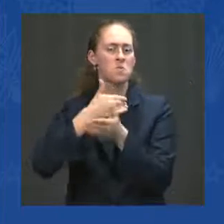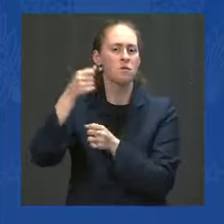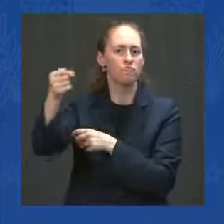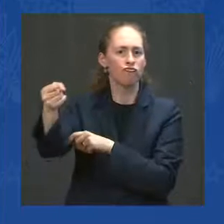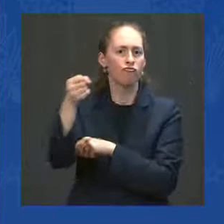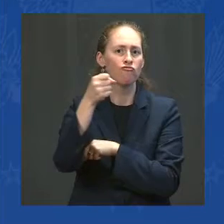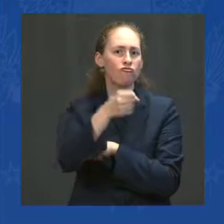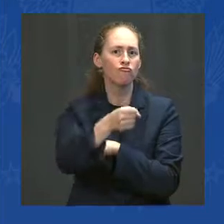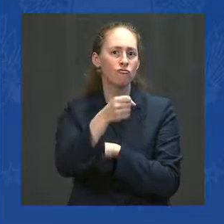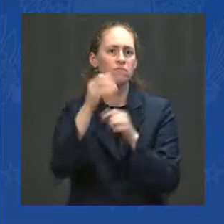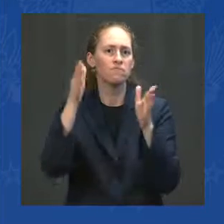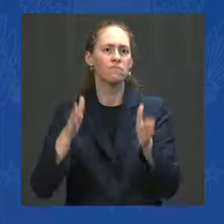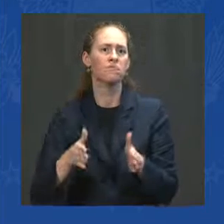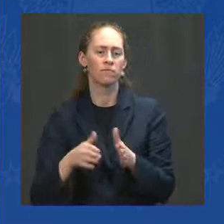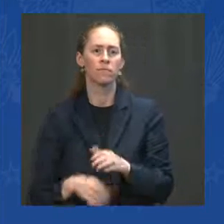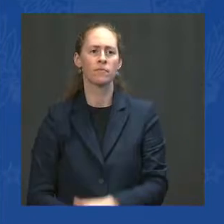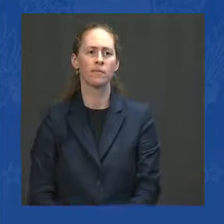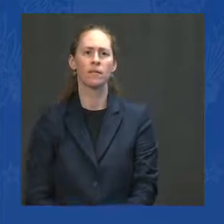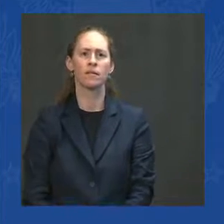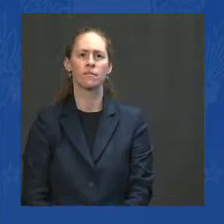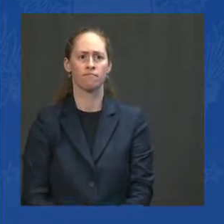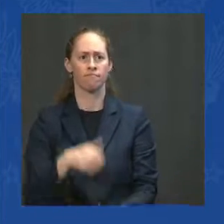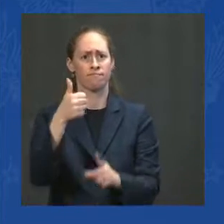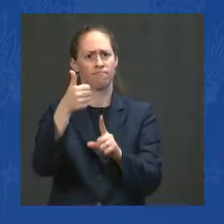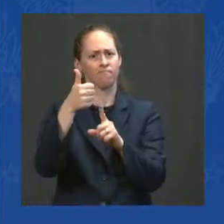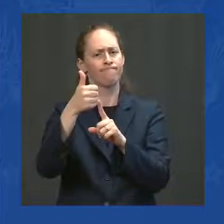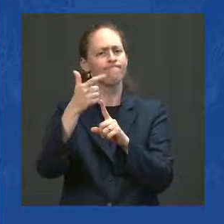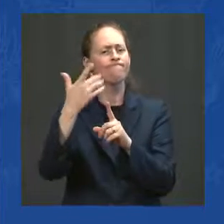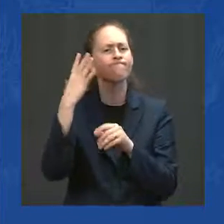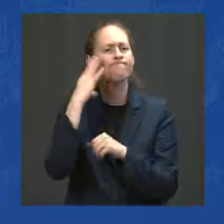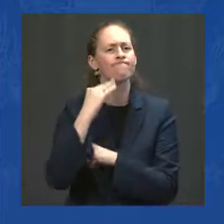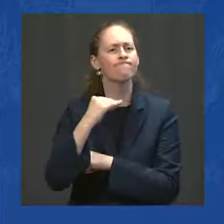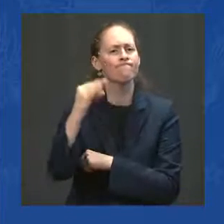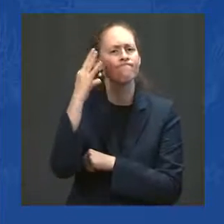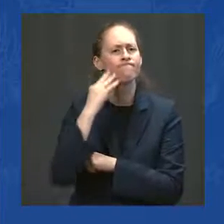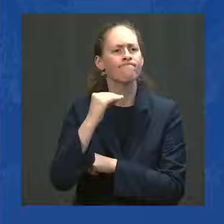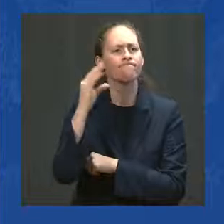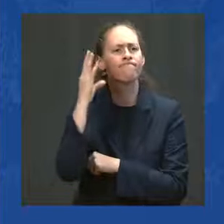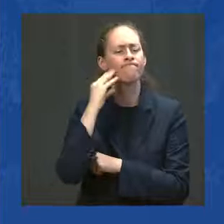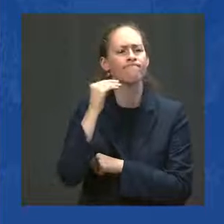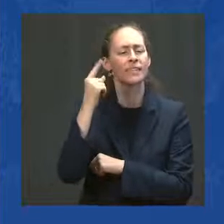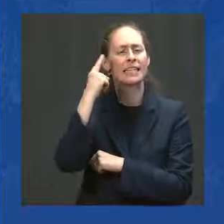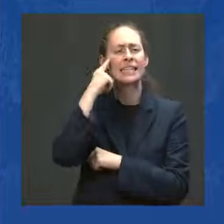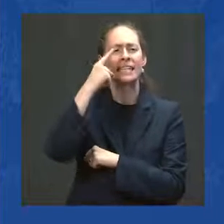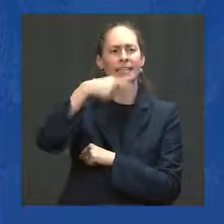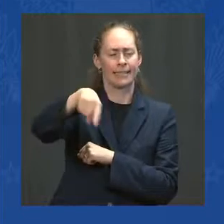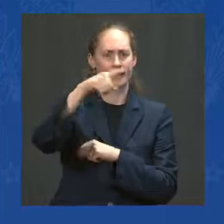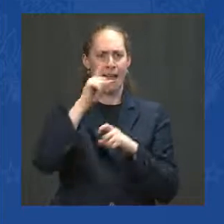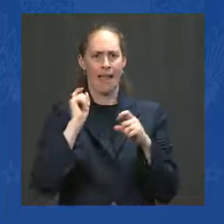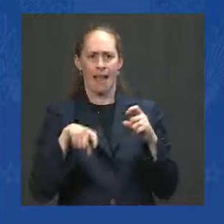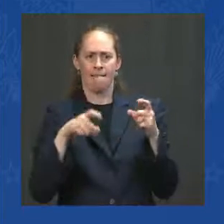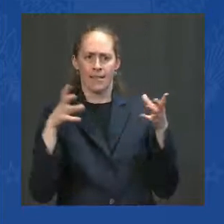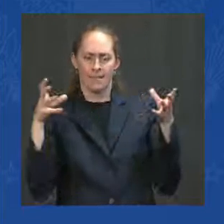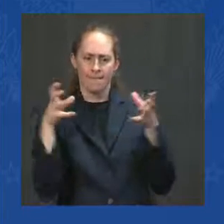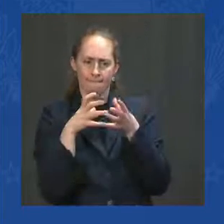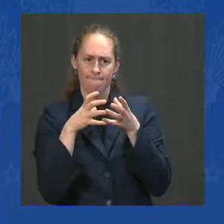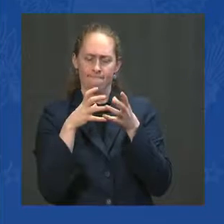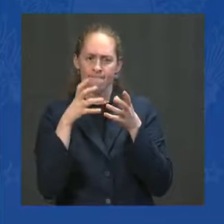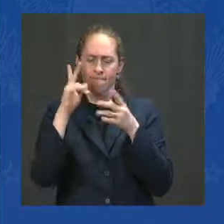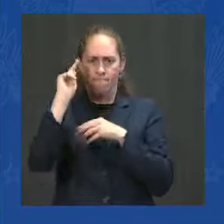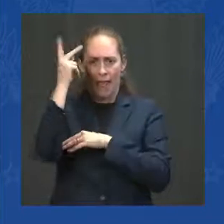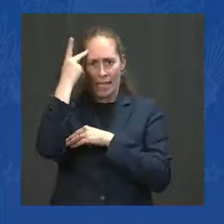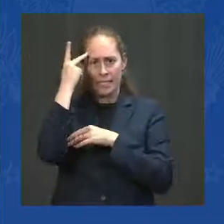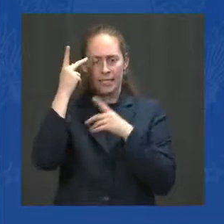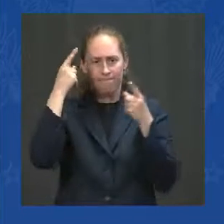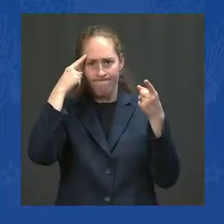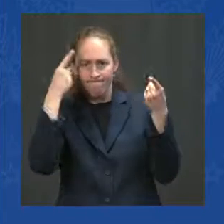who's a serious fighter. I think they're beginning to realize they've got to come together politically at the top. But we're going to